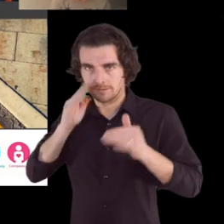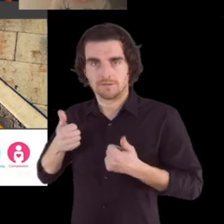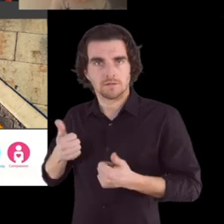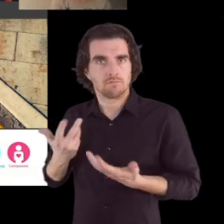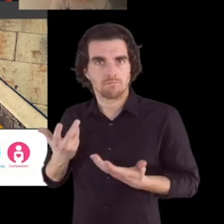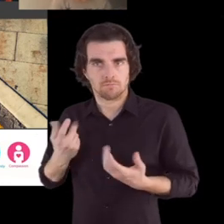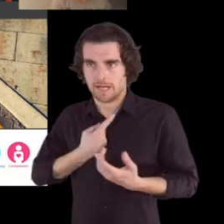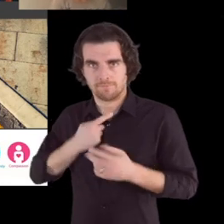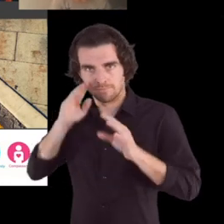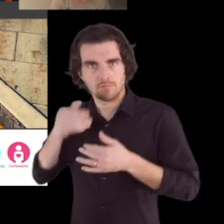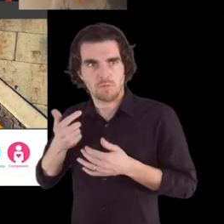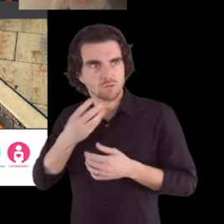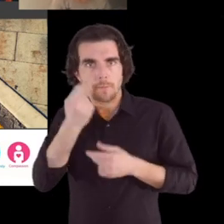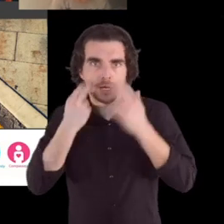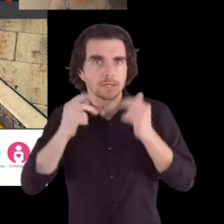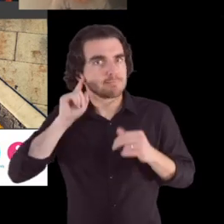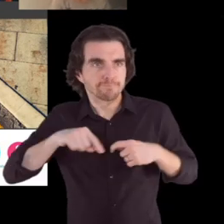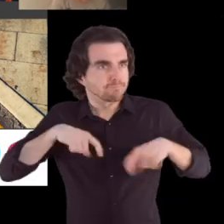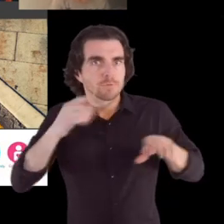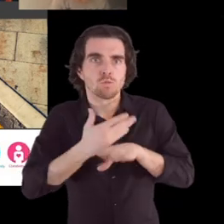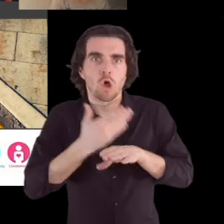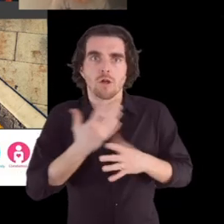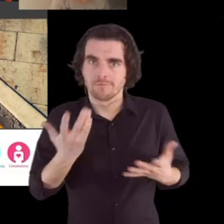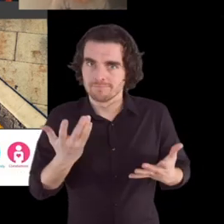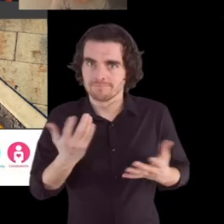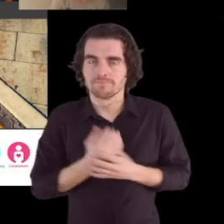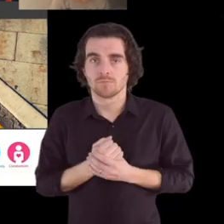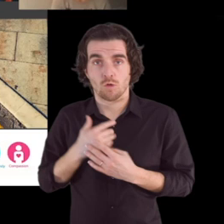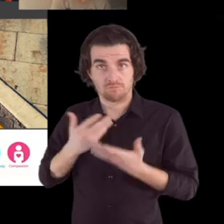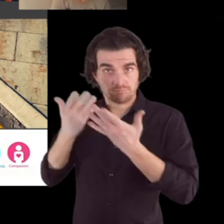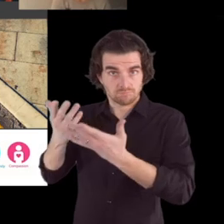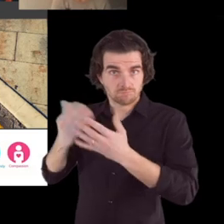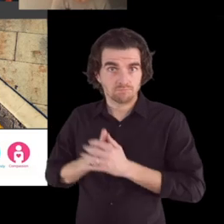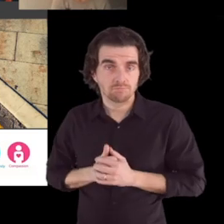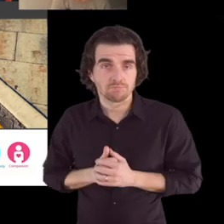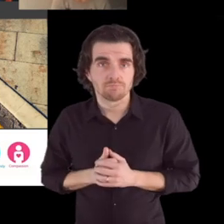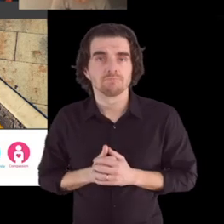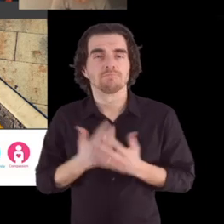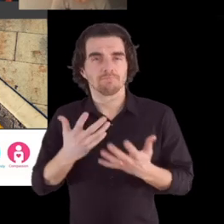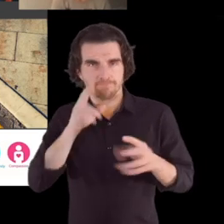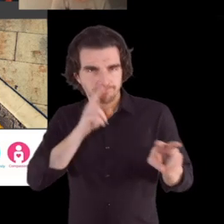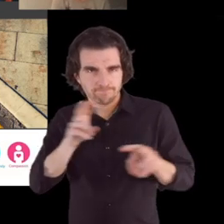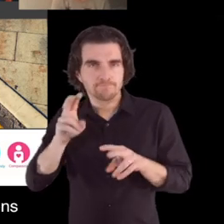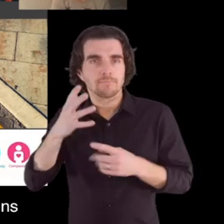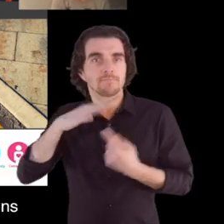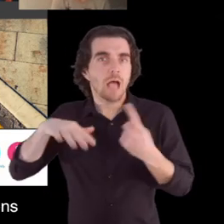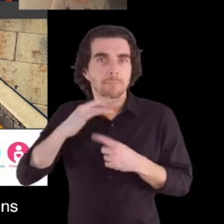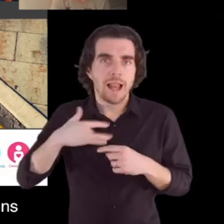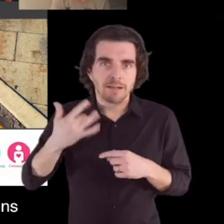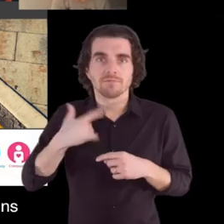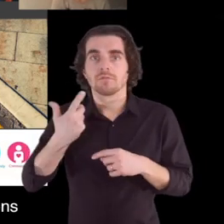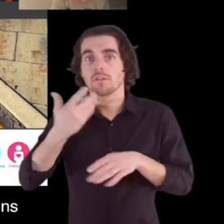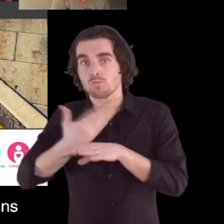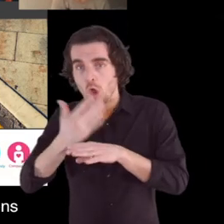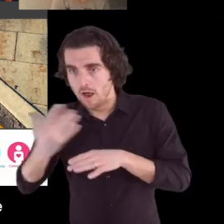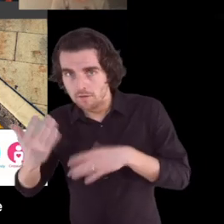yourself just didn't happen. Absolutely. For some people. Absolutely, Ciara, thank you. And then leaking over as well into family life. So whenever those kind of